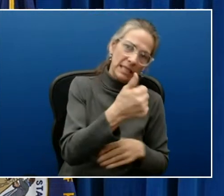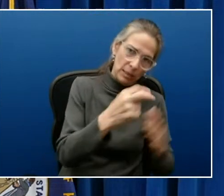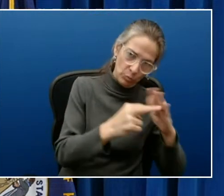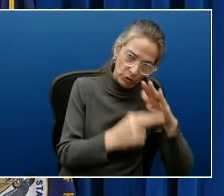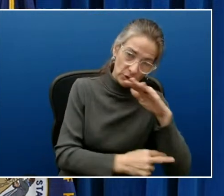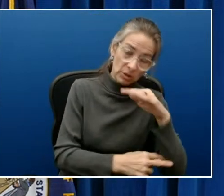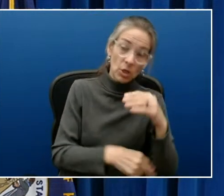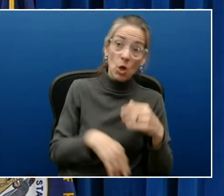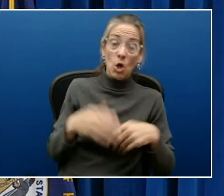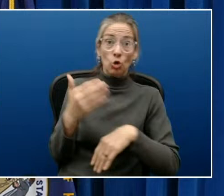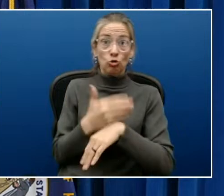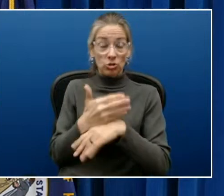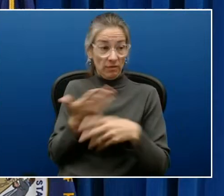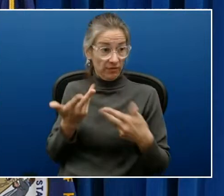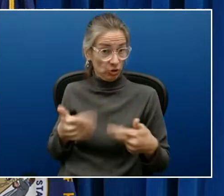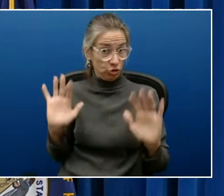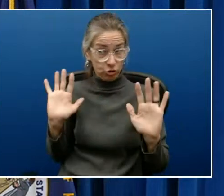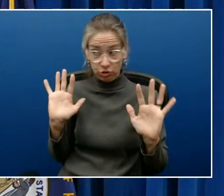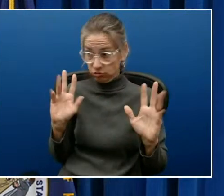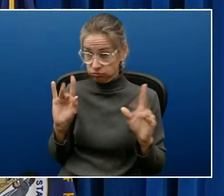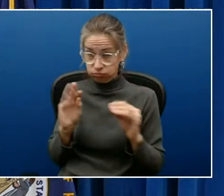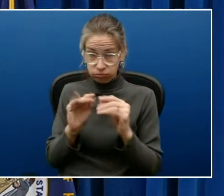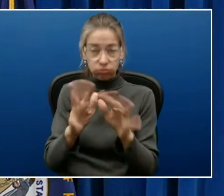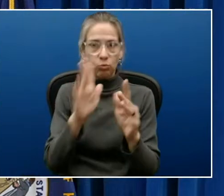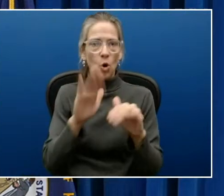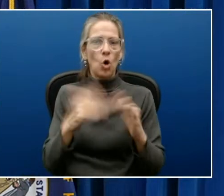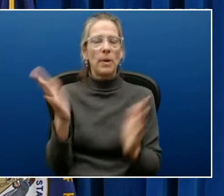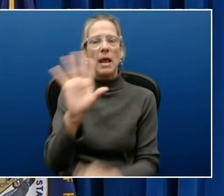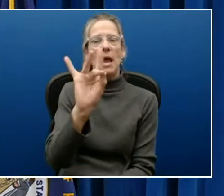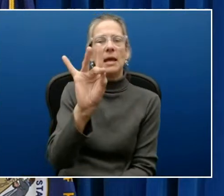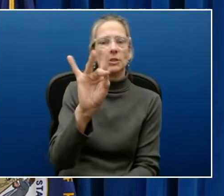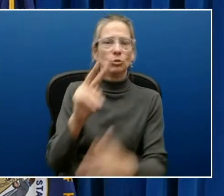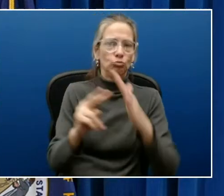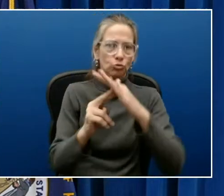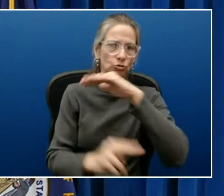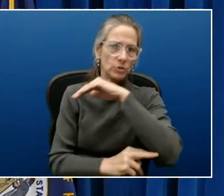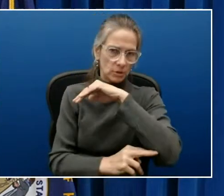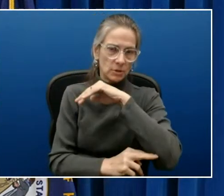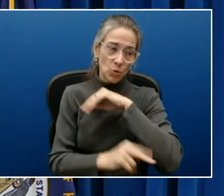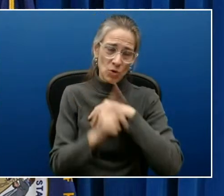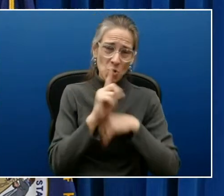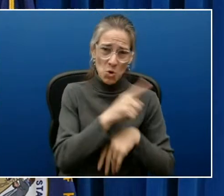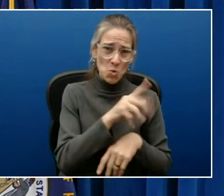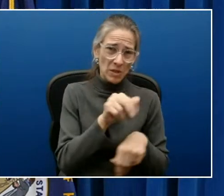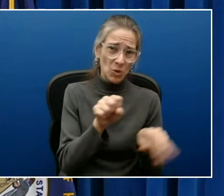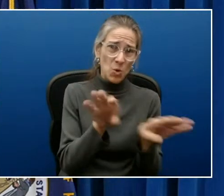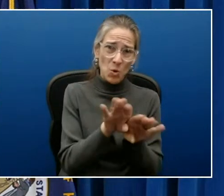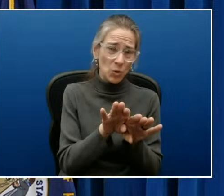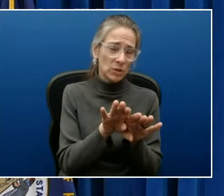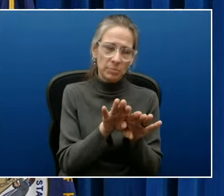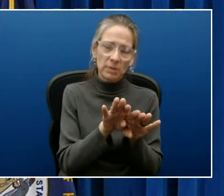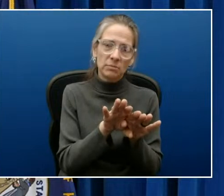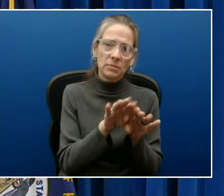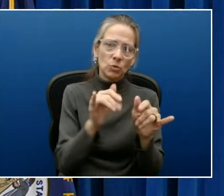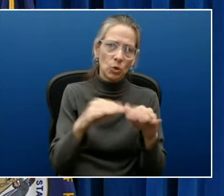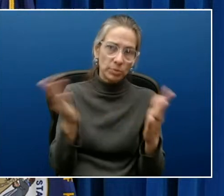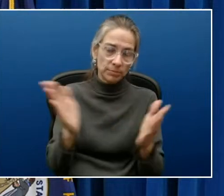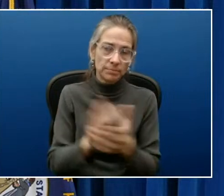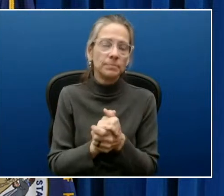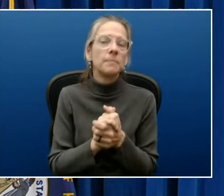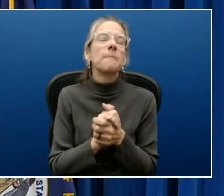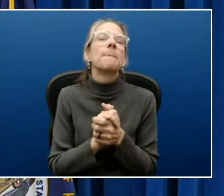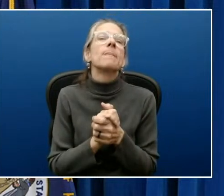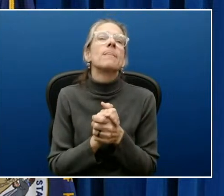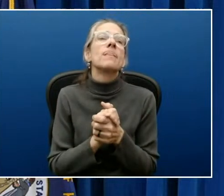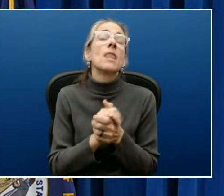is complete, they'll reopen 8 bridges that have otherwise had to be closed. Remember, with Kentucky's